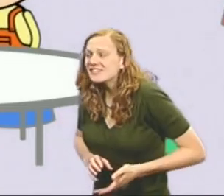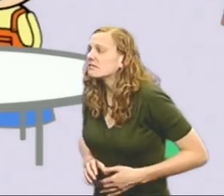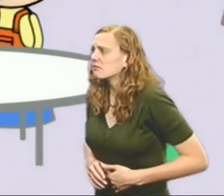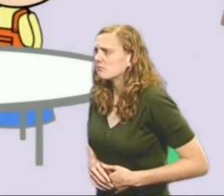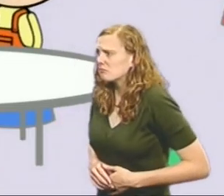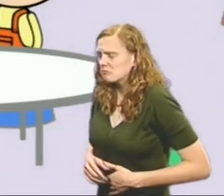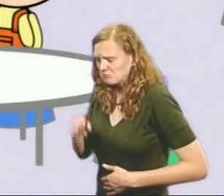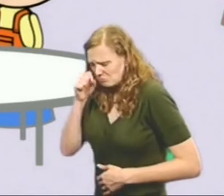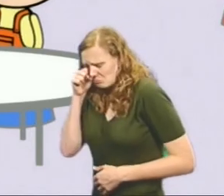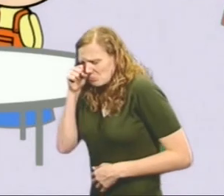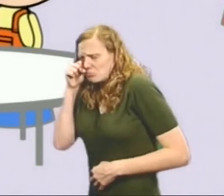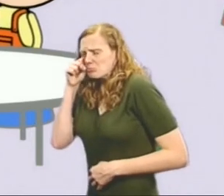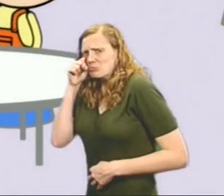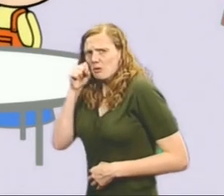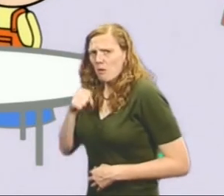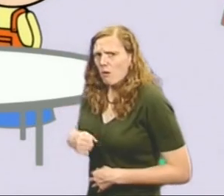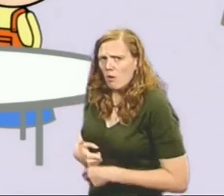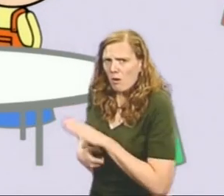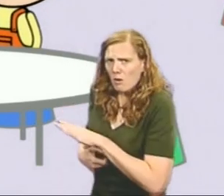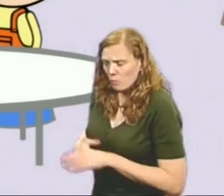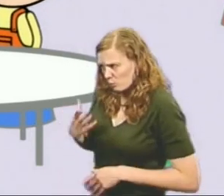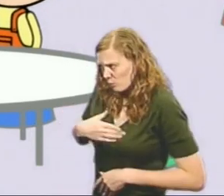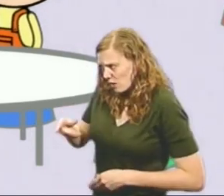Would you like to use my handkerchief to wipe your eyes?